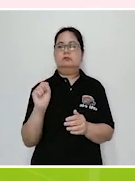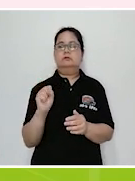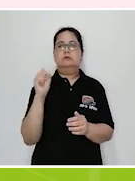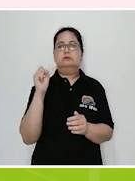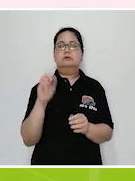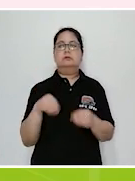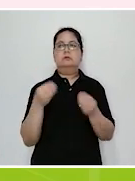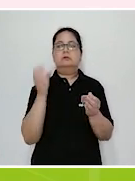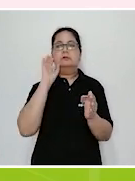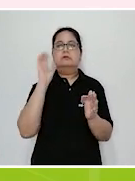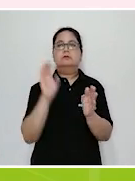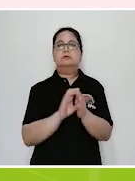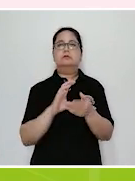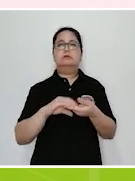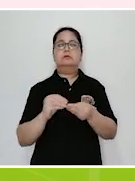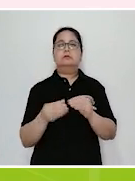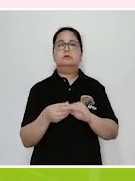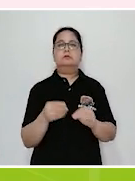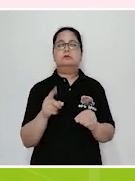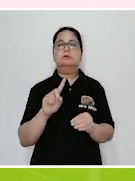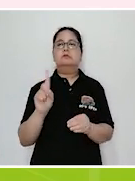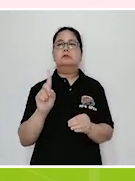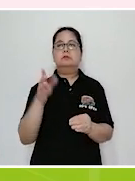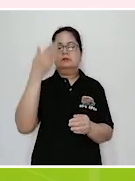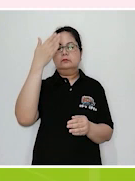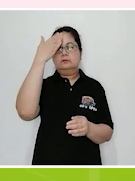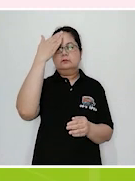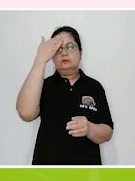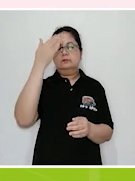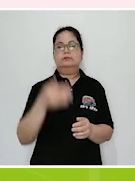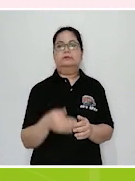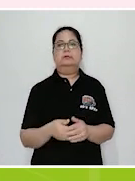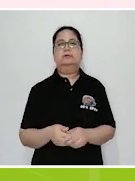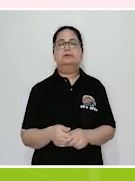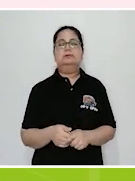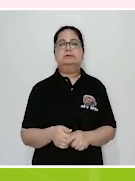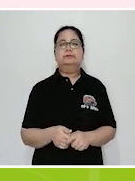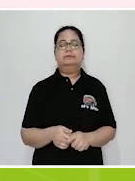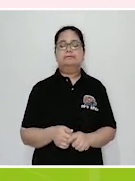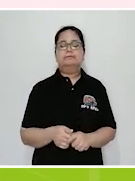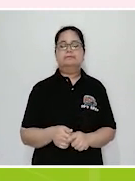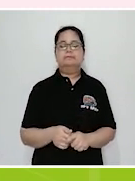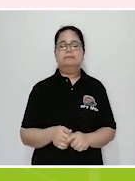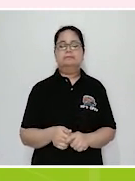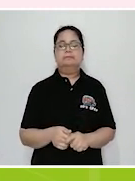the picture or story and what you already know.